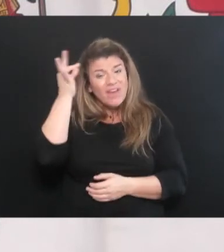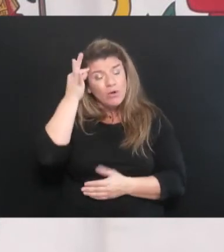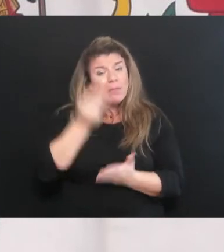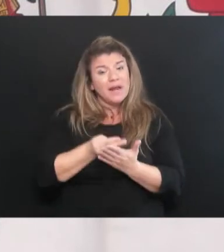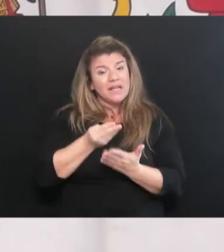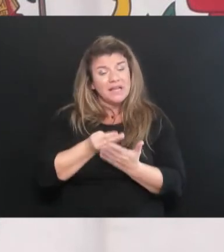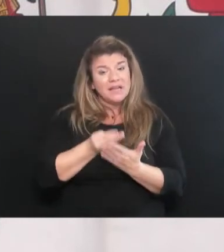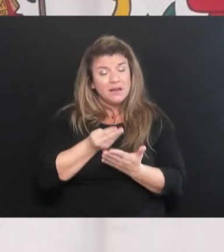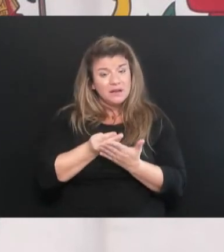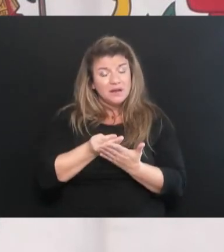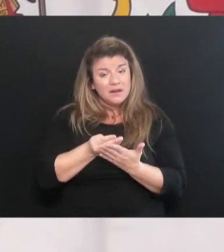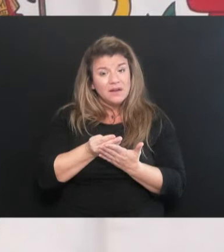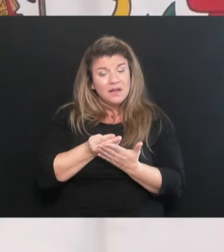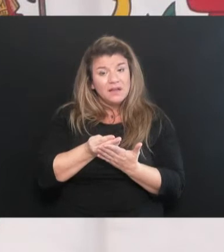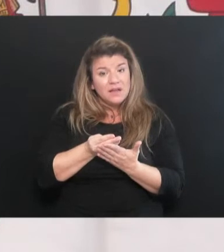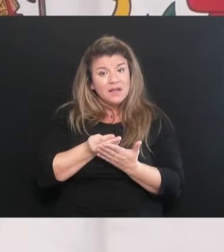dollars.